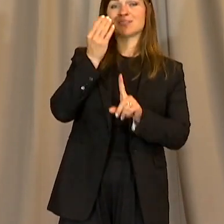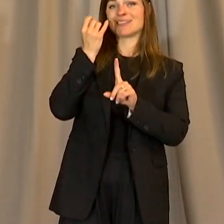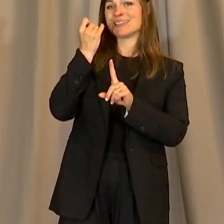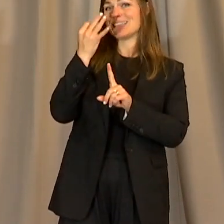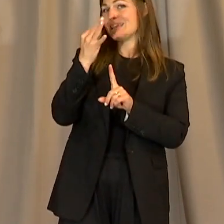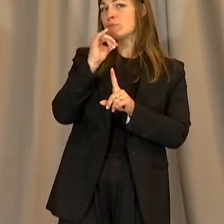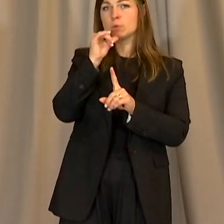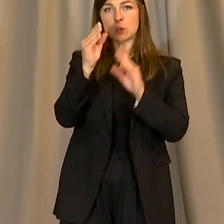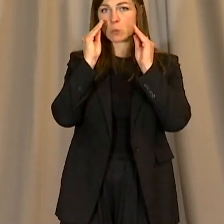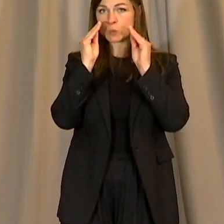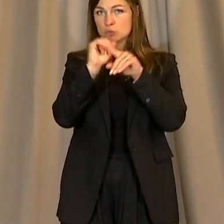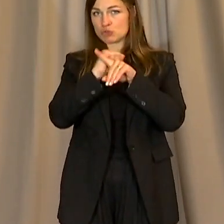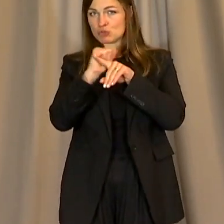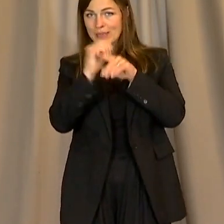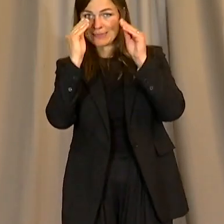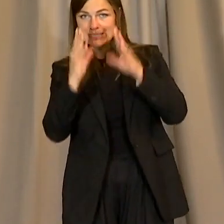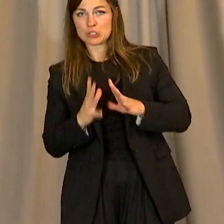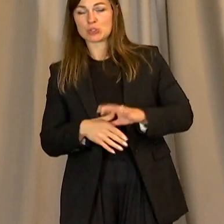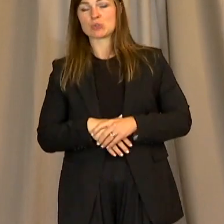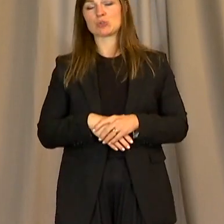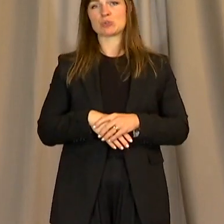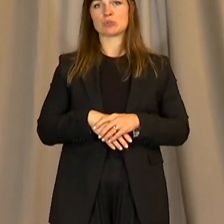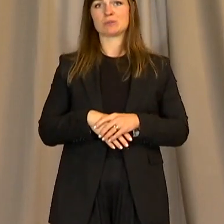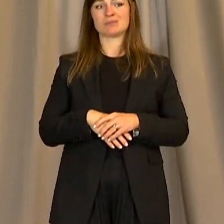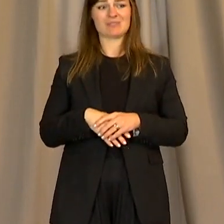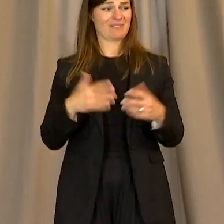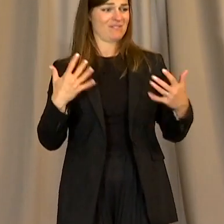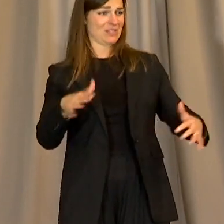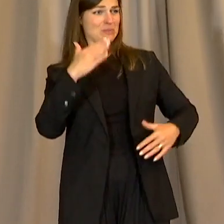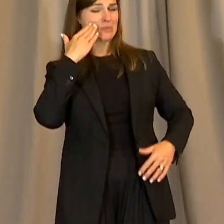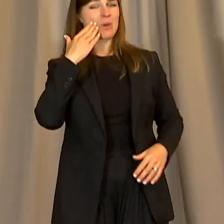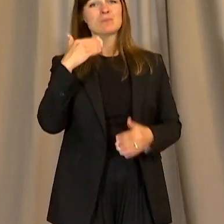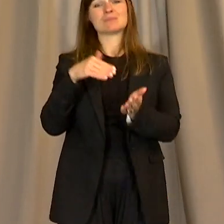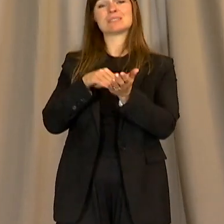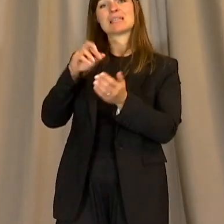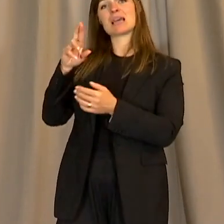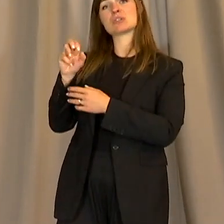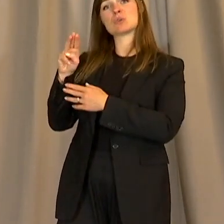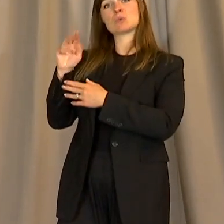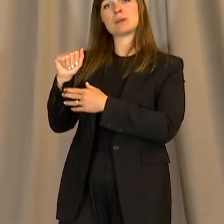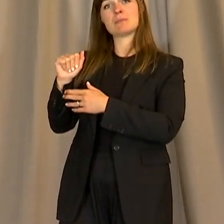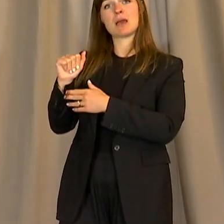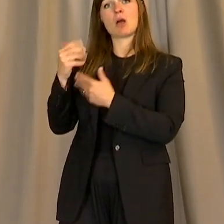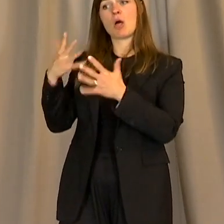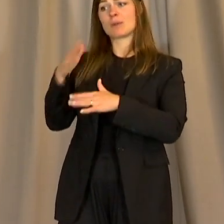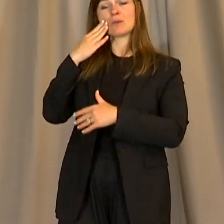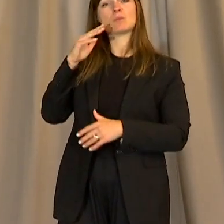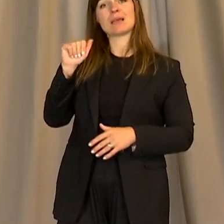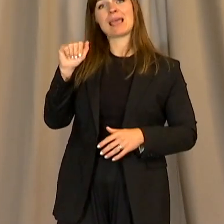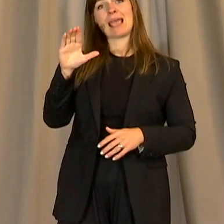our teachers. And we know, like Dr. Rema said, we know our ACEs scores.